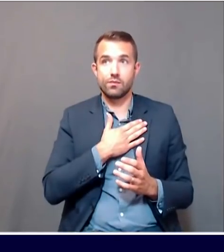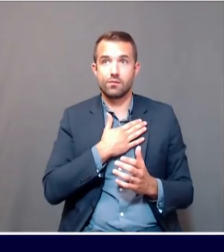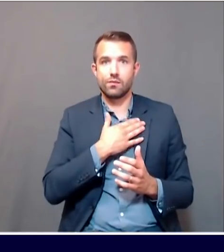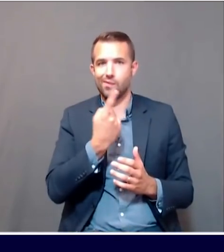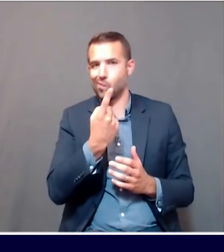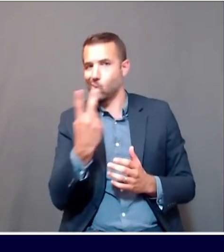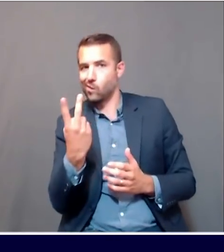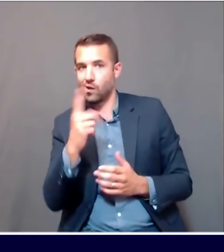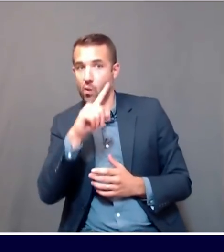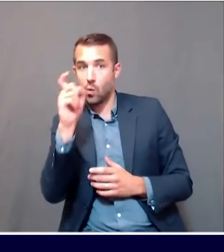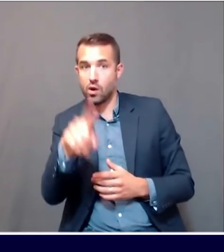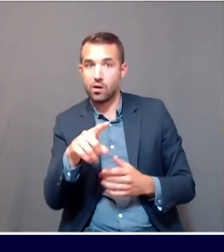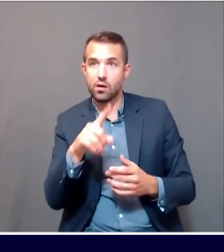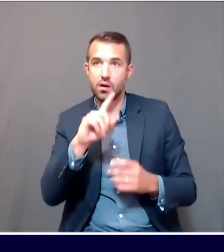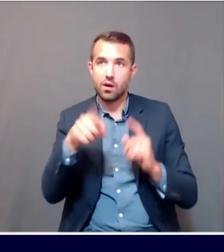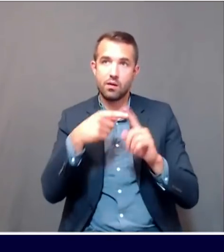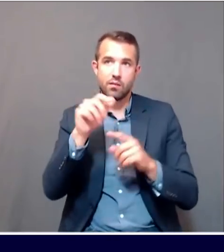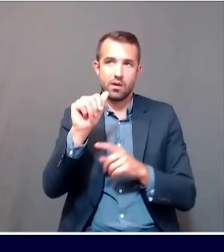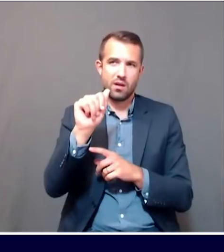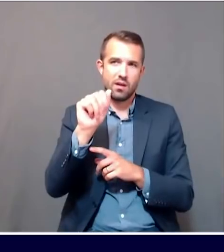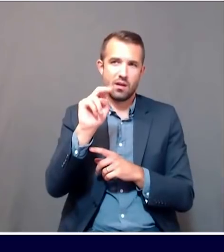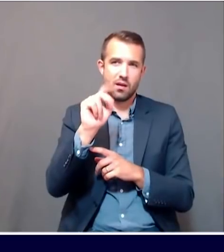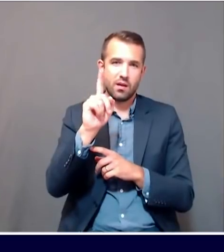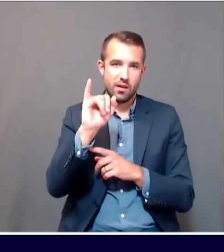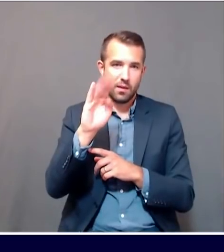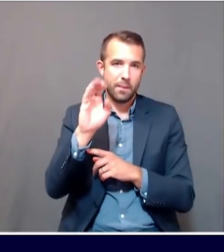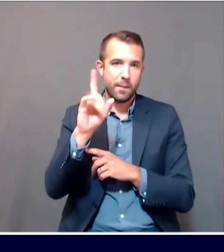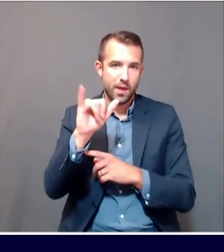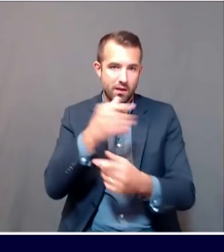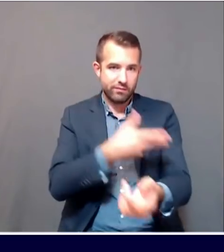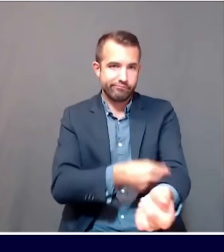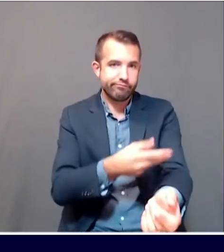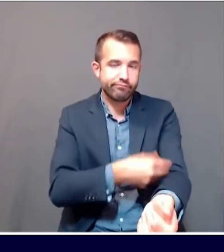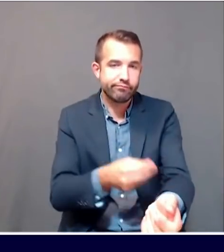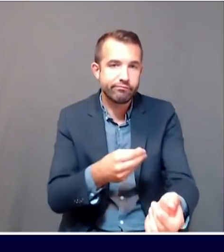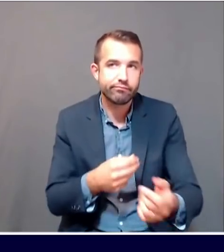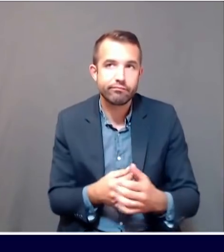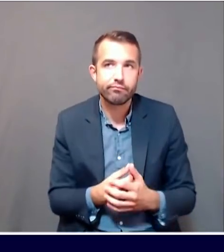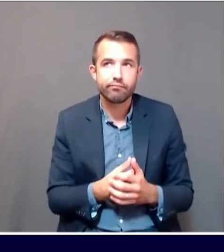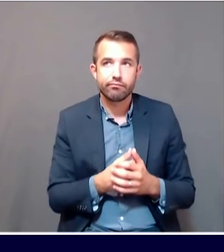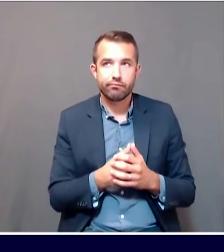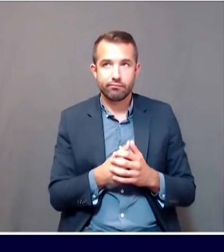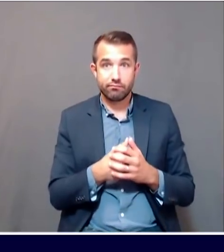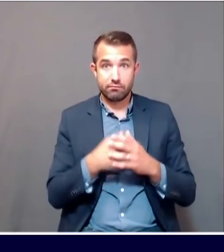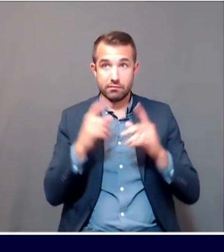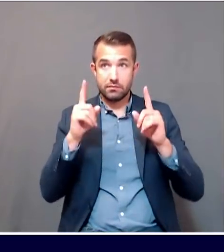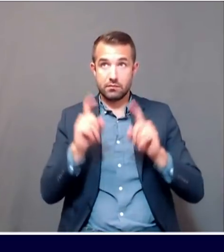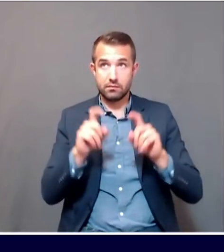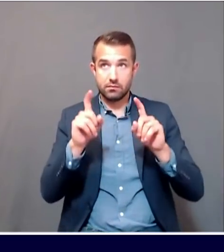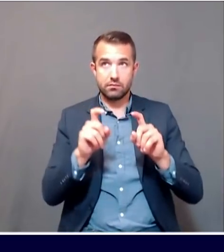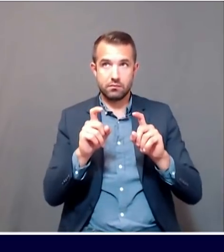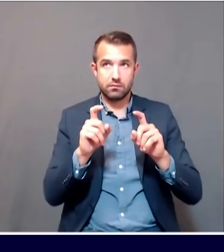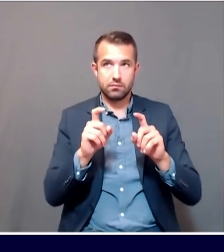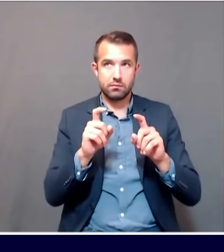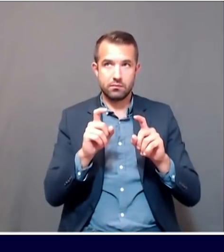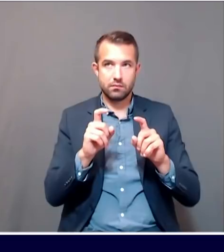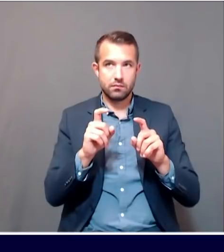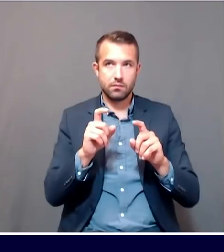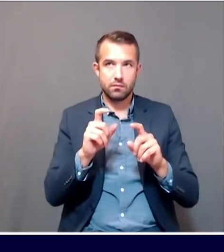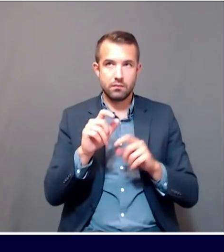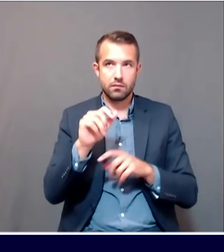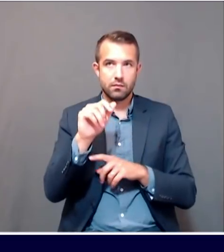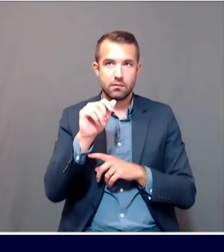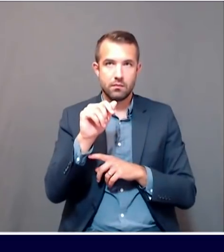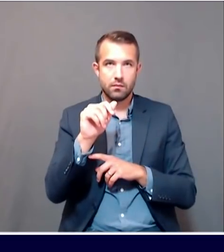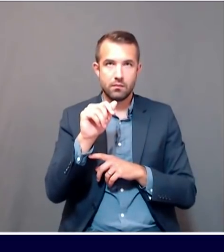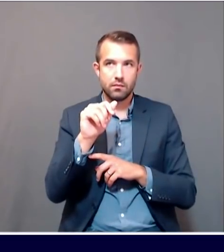antigen testing systems that are being provided to nursing homes, following up from earlier. The first is